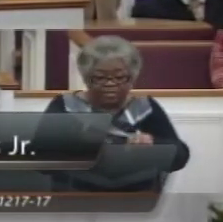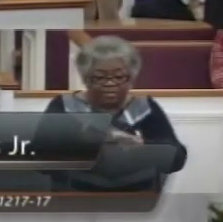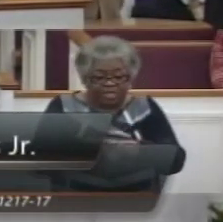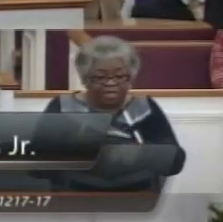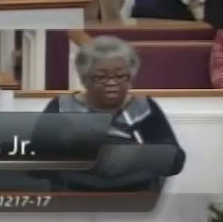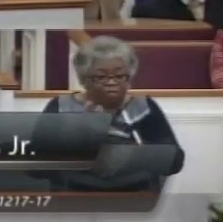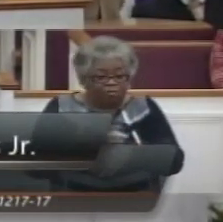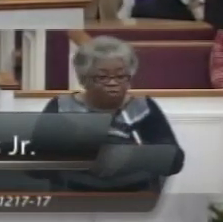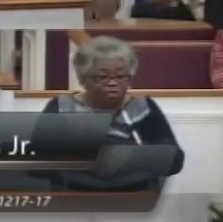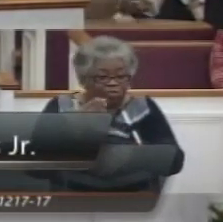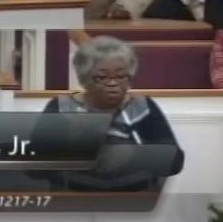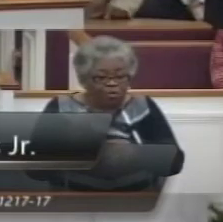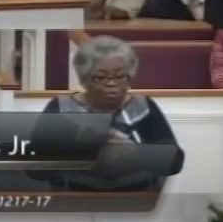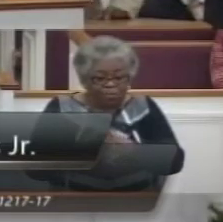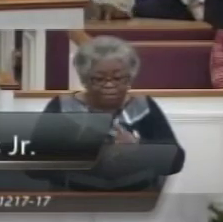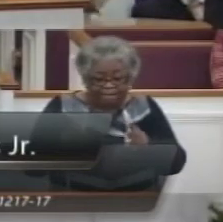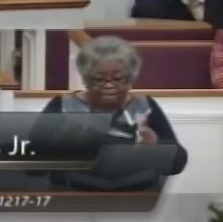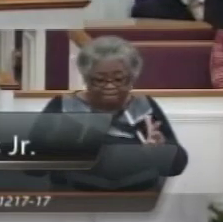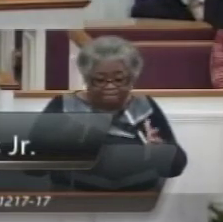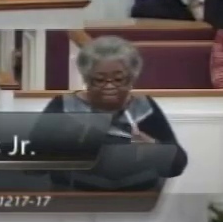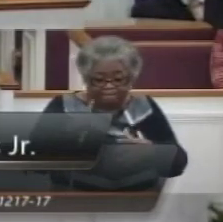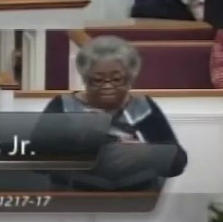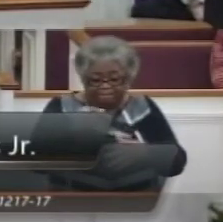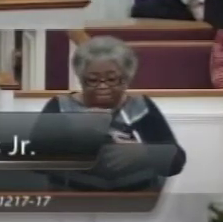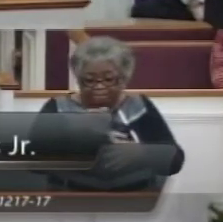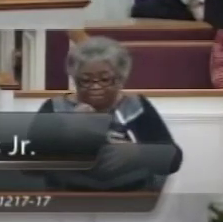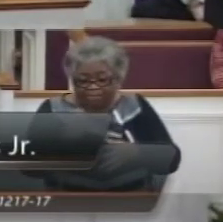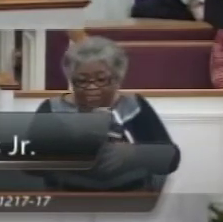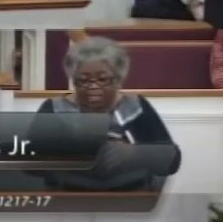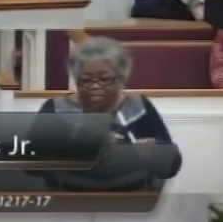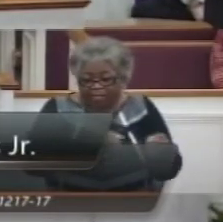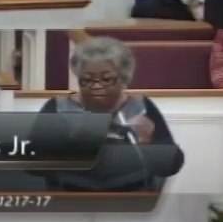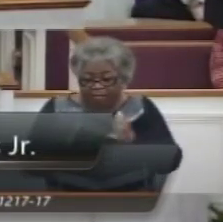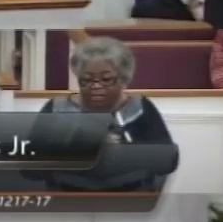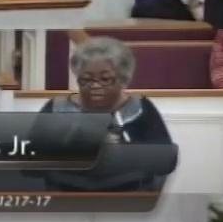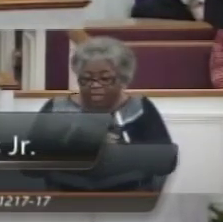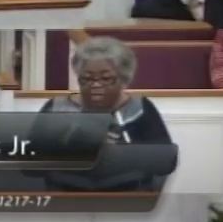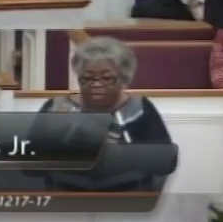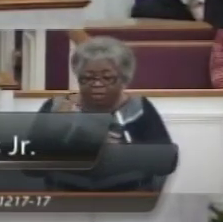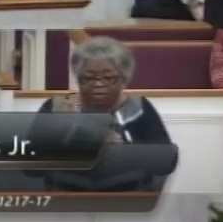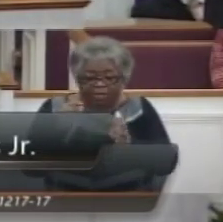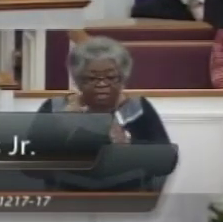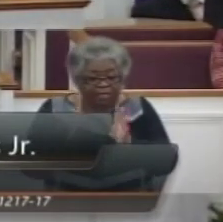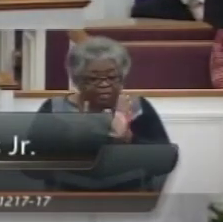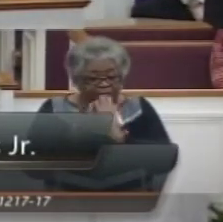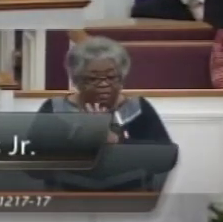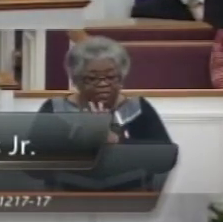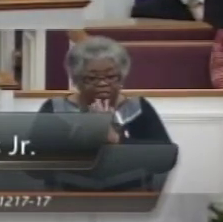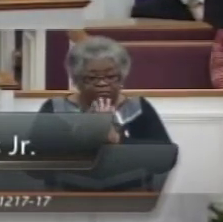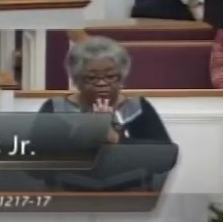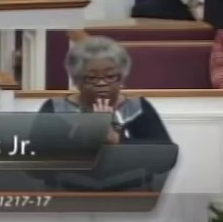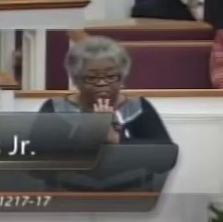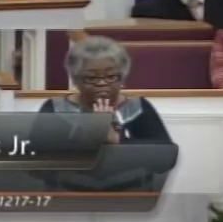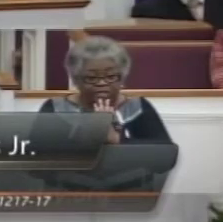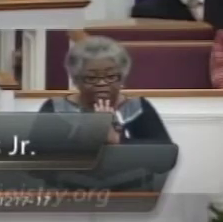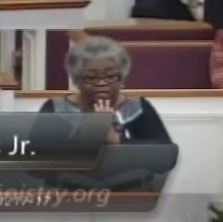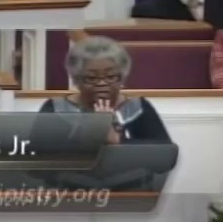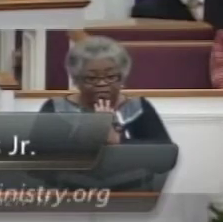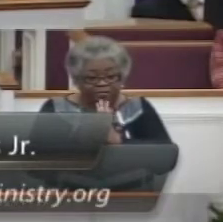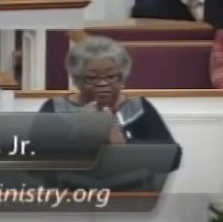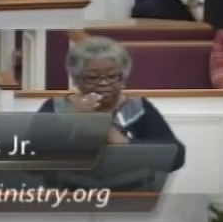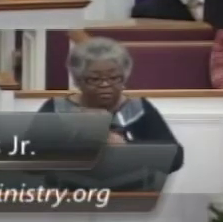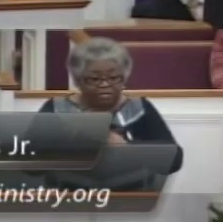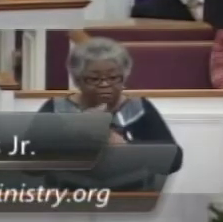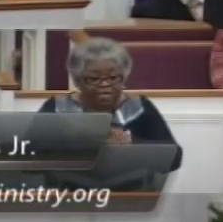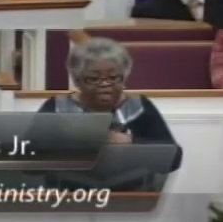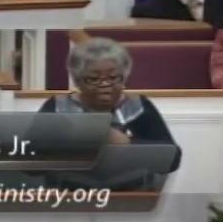We will raise the lane out and we will put a time limit on how long they can stay